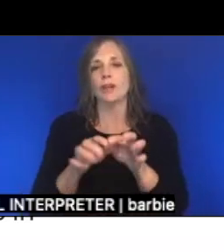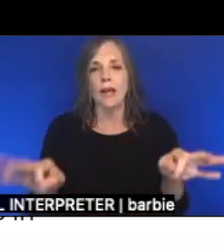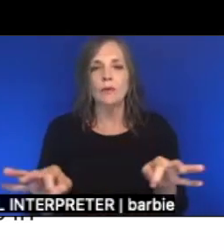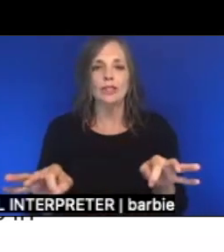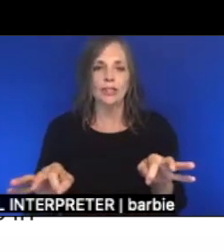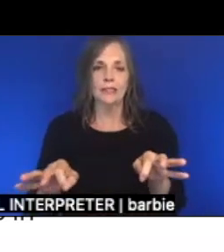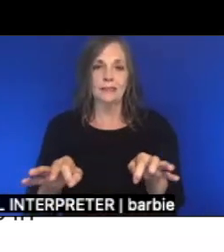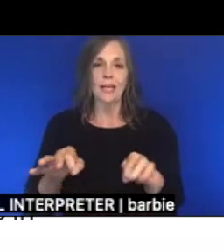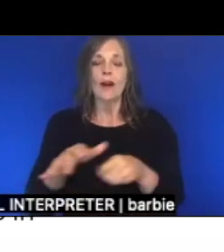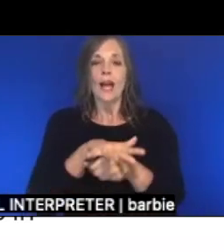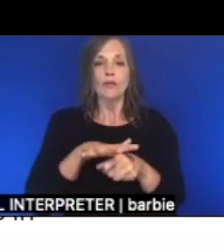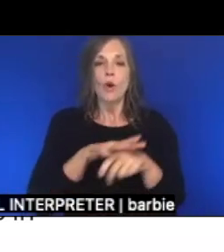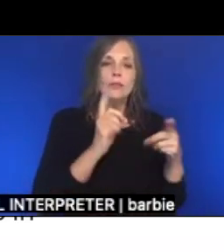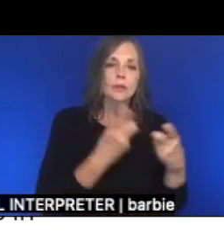and